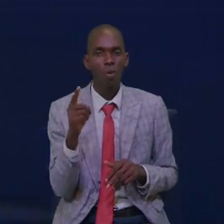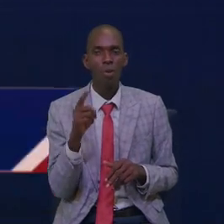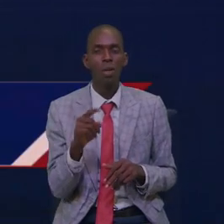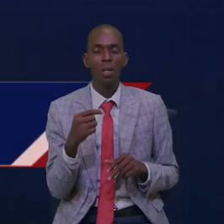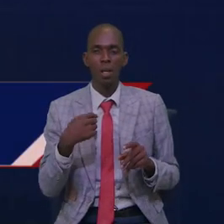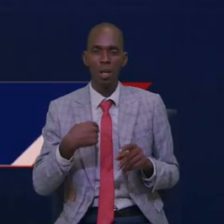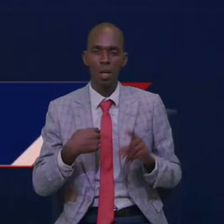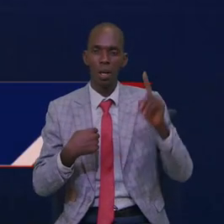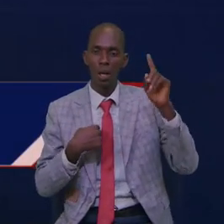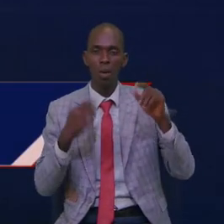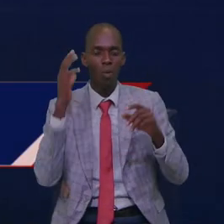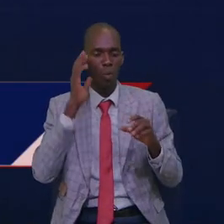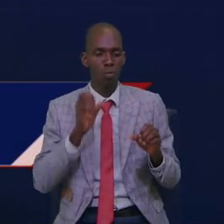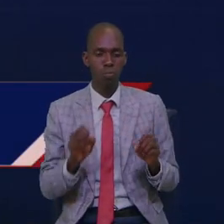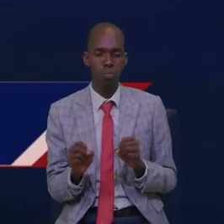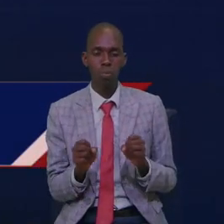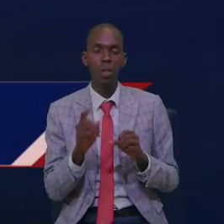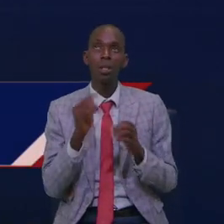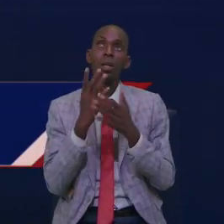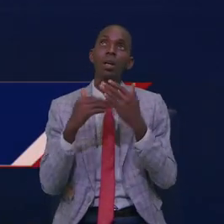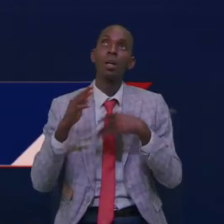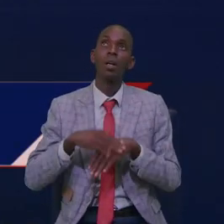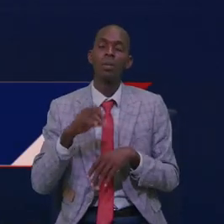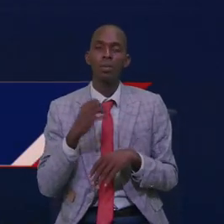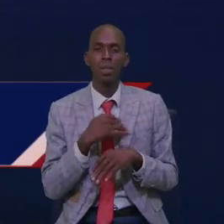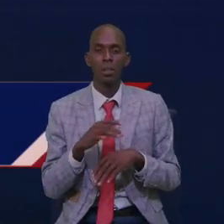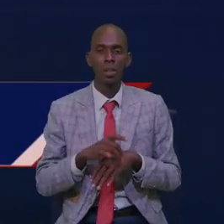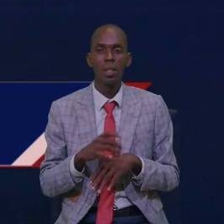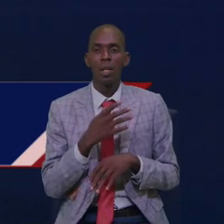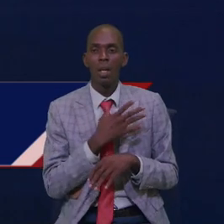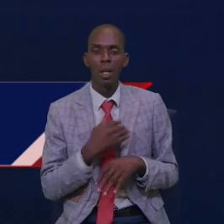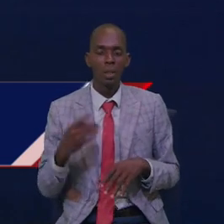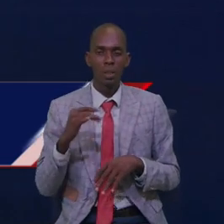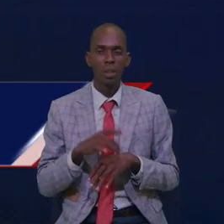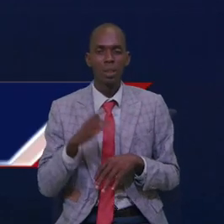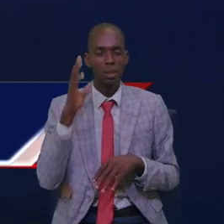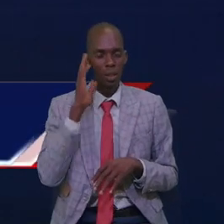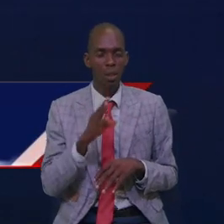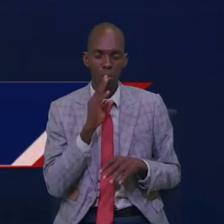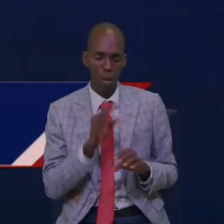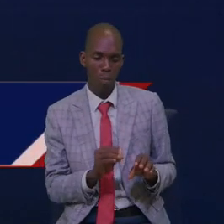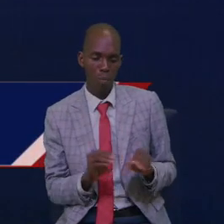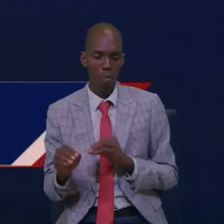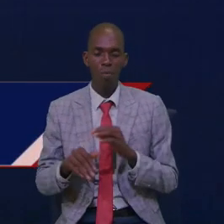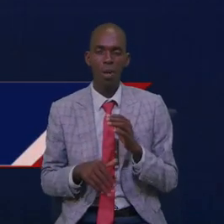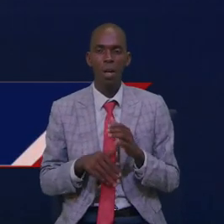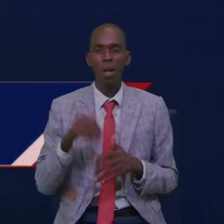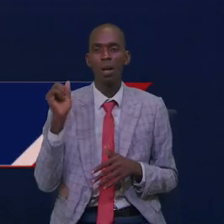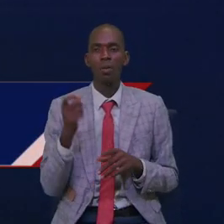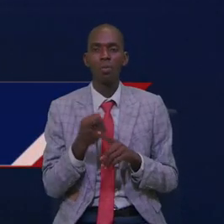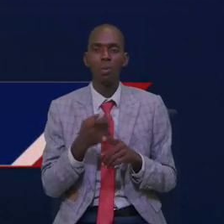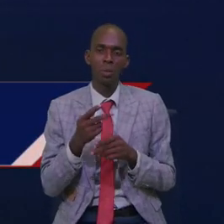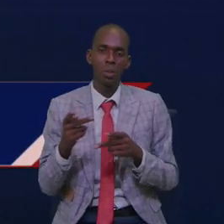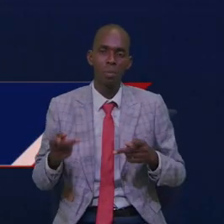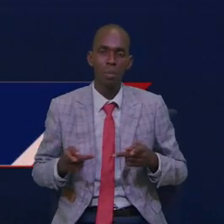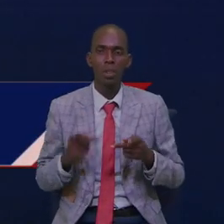shake the heavens, and the earth shall remove out of her place in the wrath